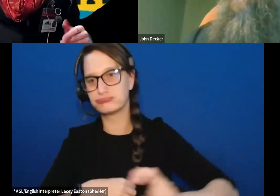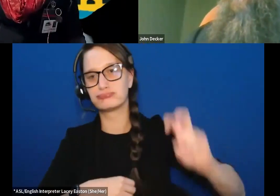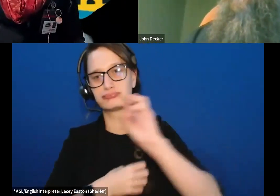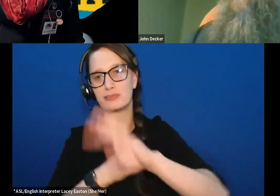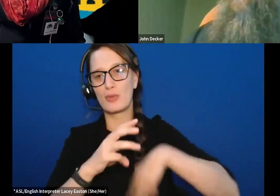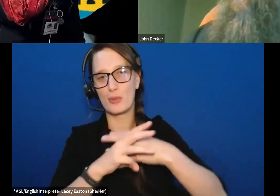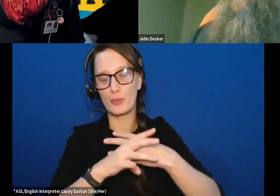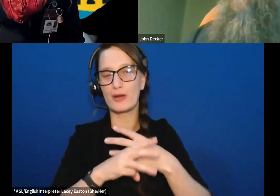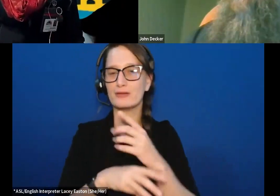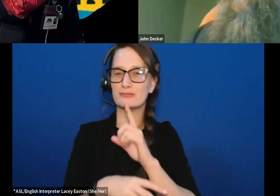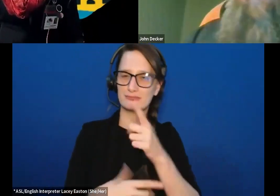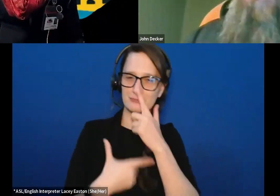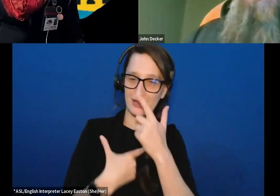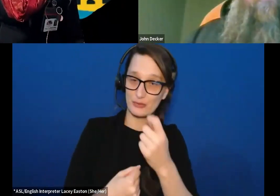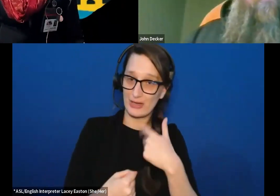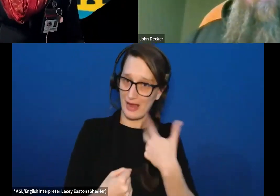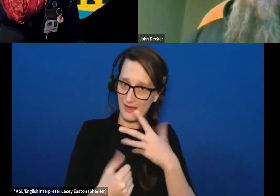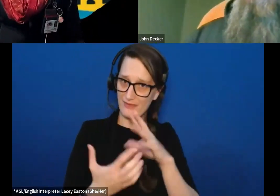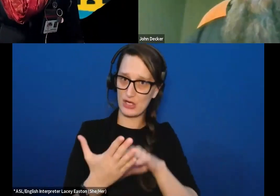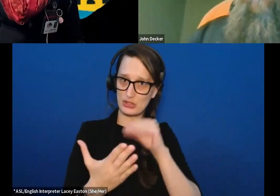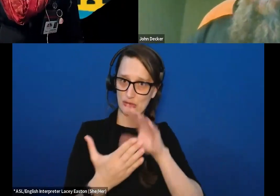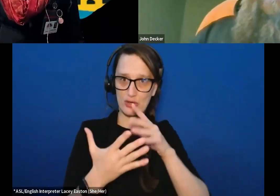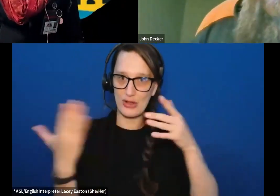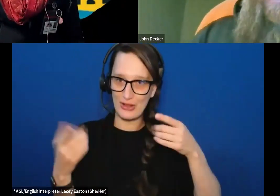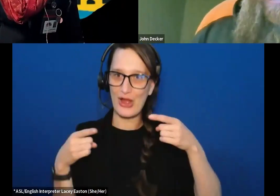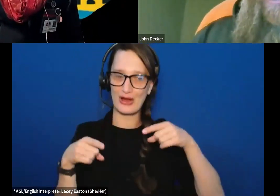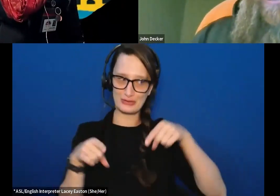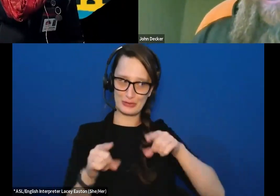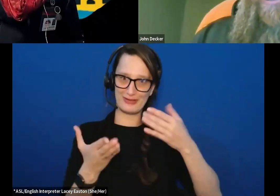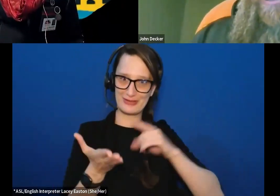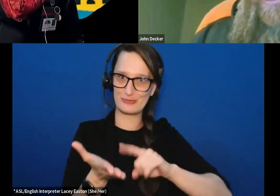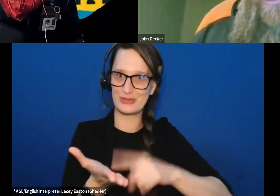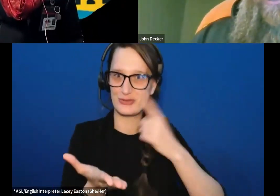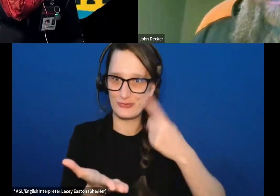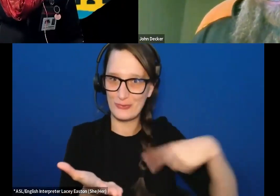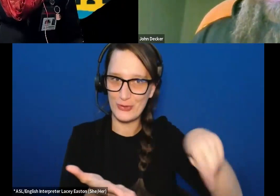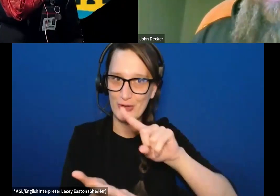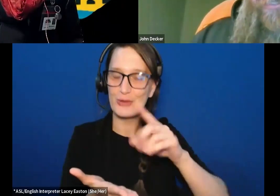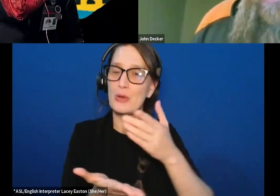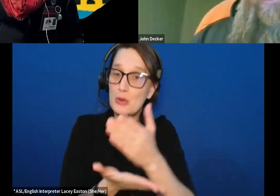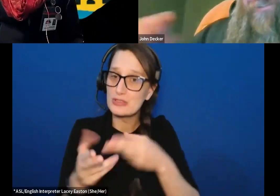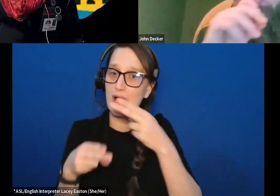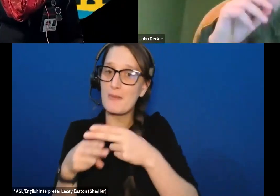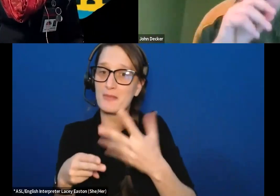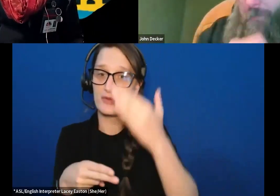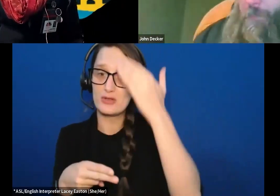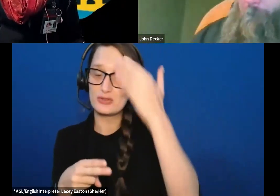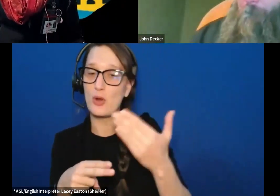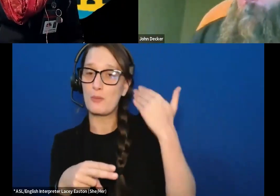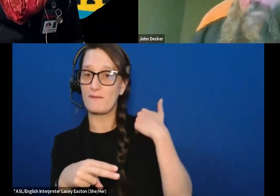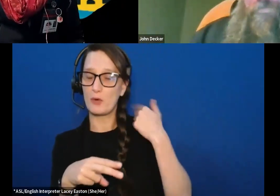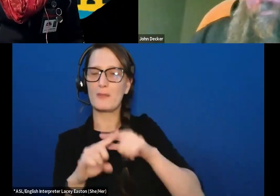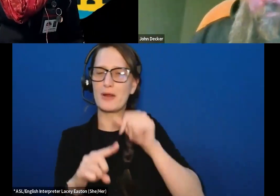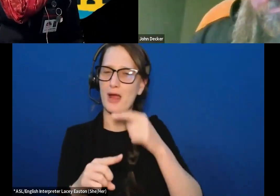it's pretty interesting. I learned a lot doing this research for you. I've knew these names before, but I didn't really give much